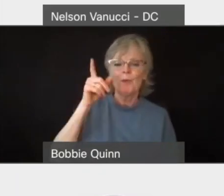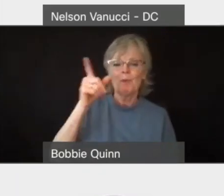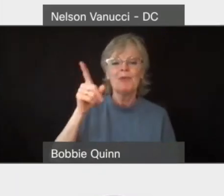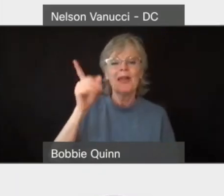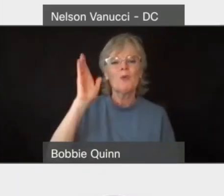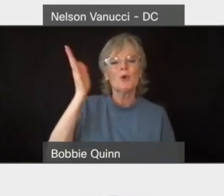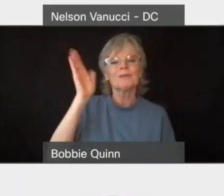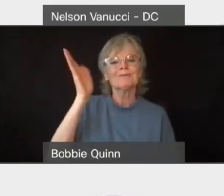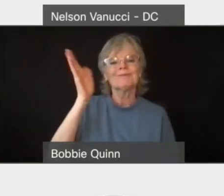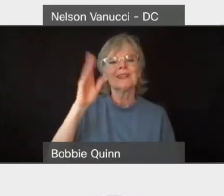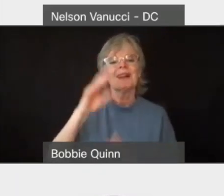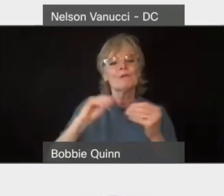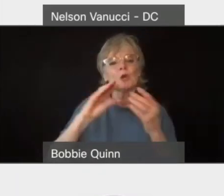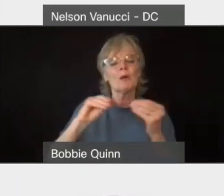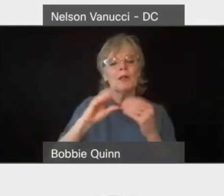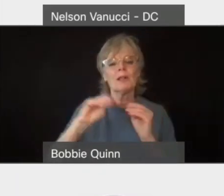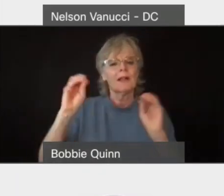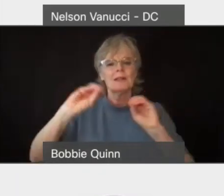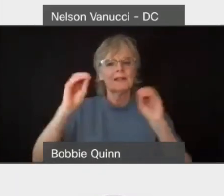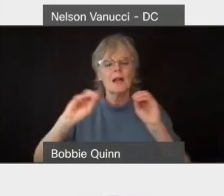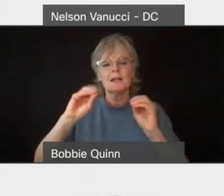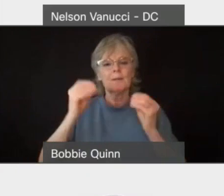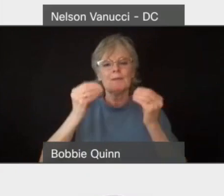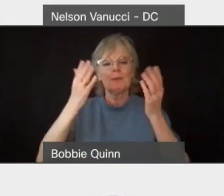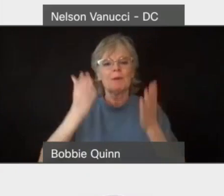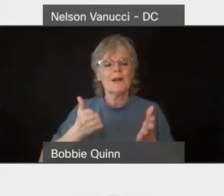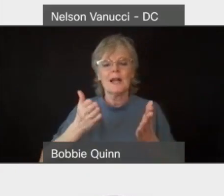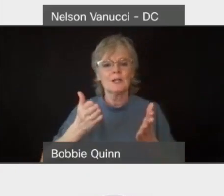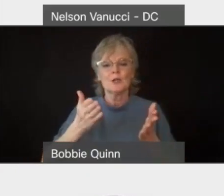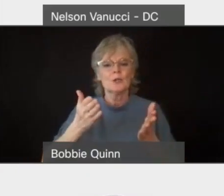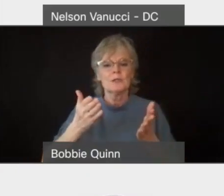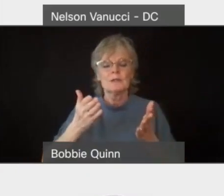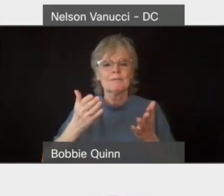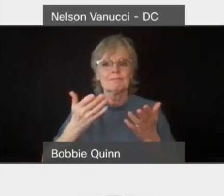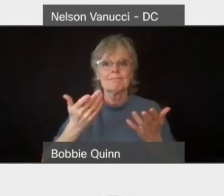I don't think any of the providers had